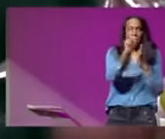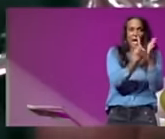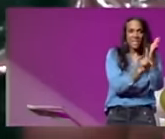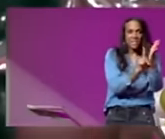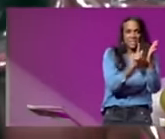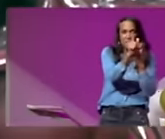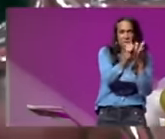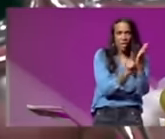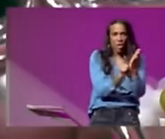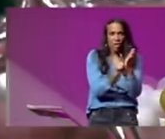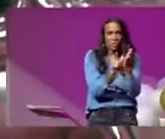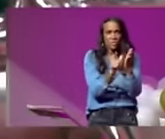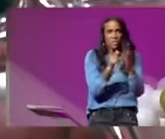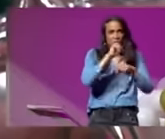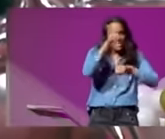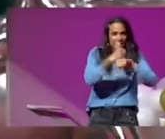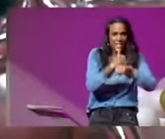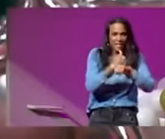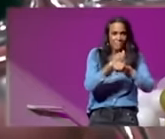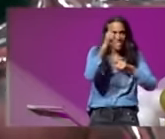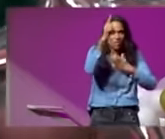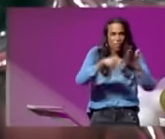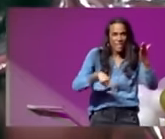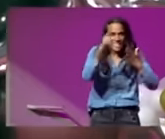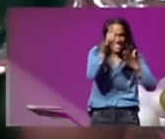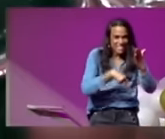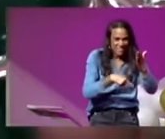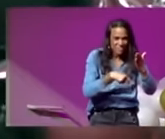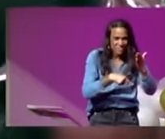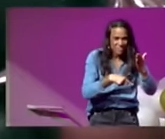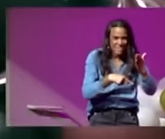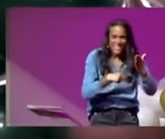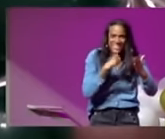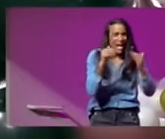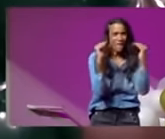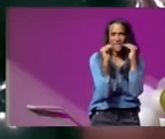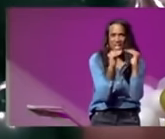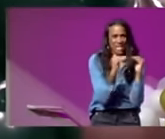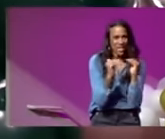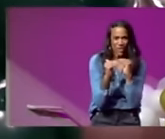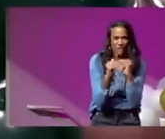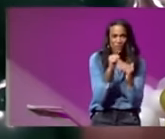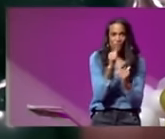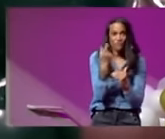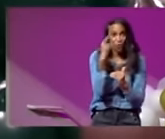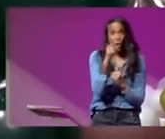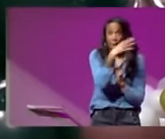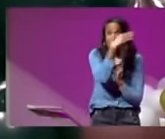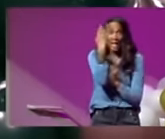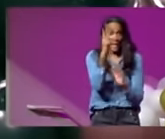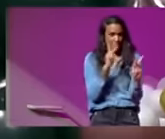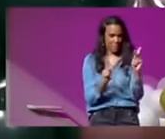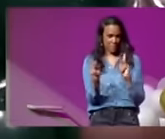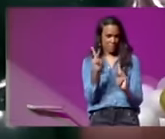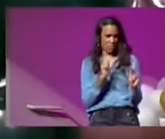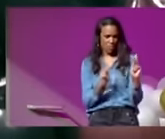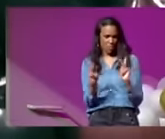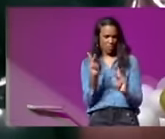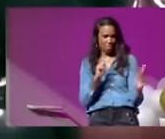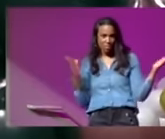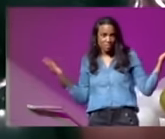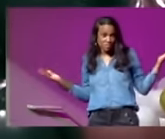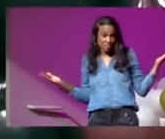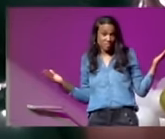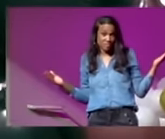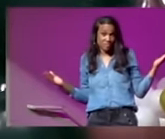Herod is always out to get our children. Herod, my sisters and brothers, will have you in a